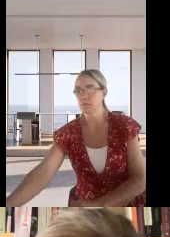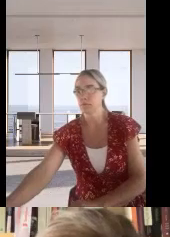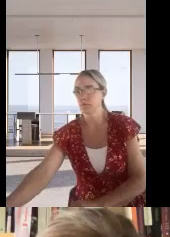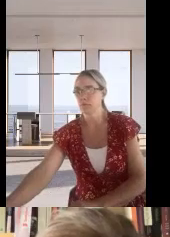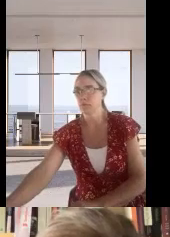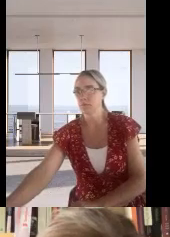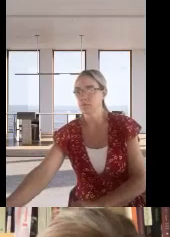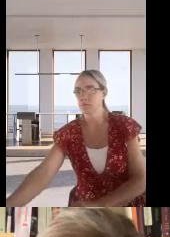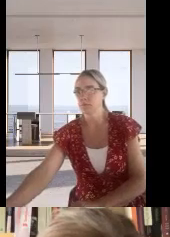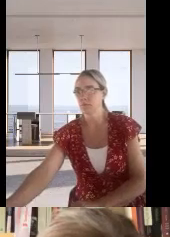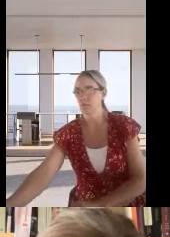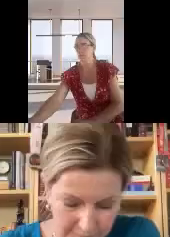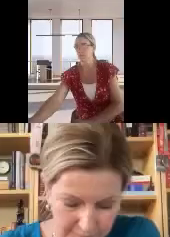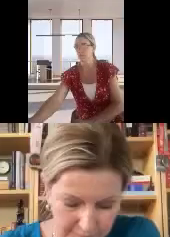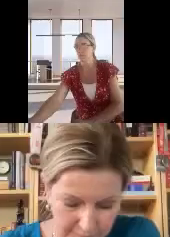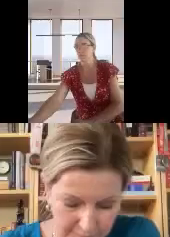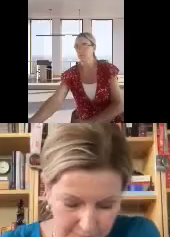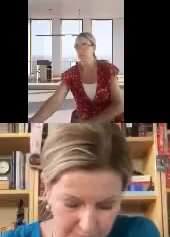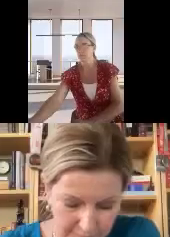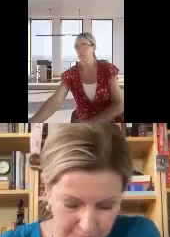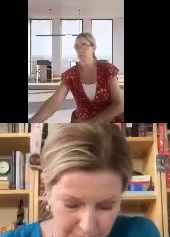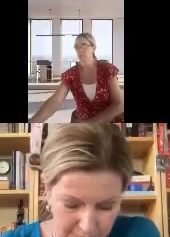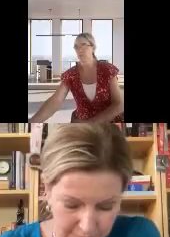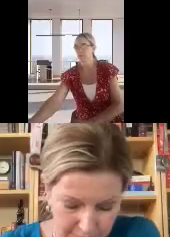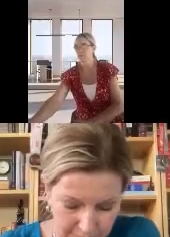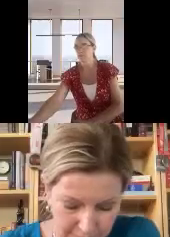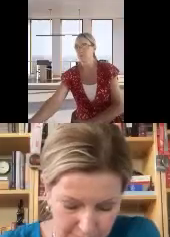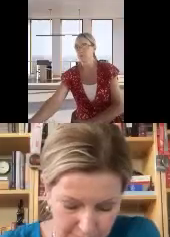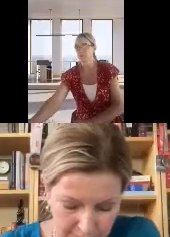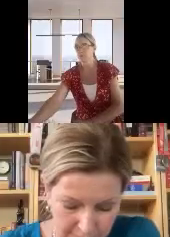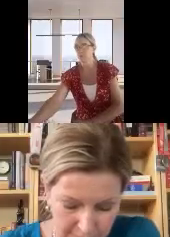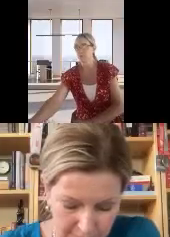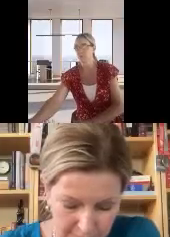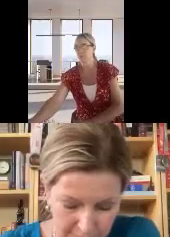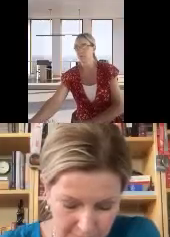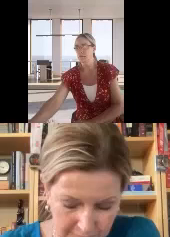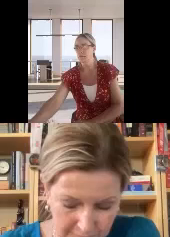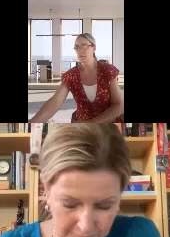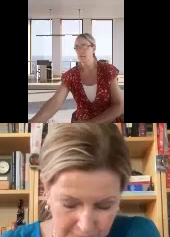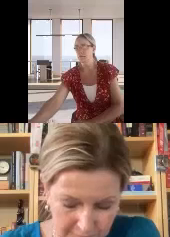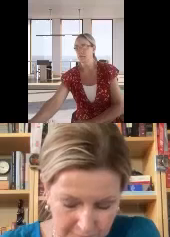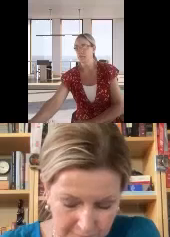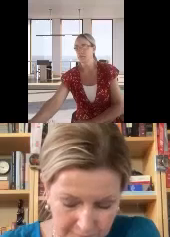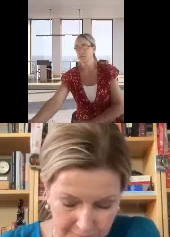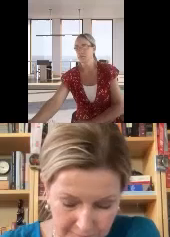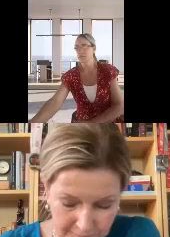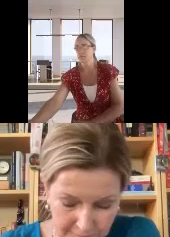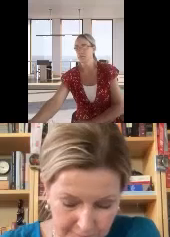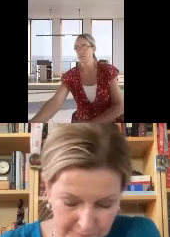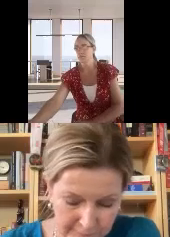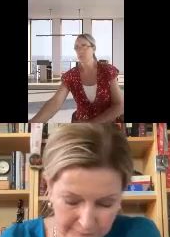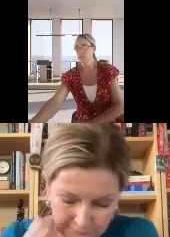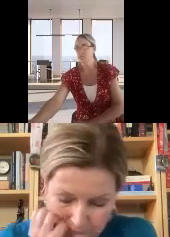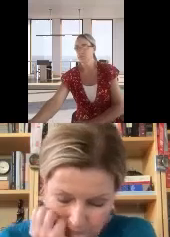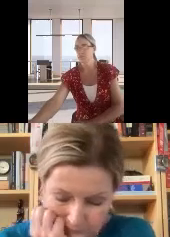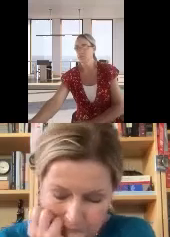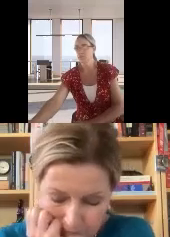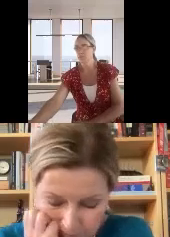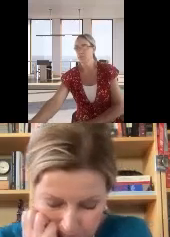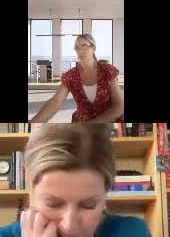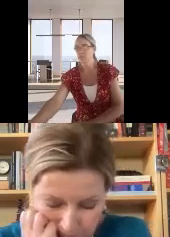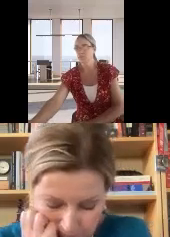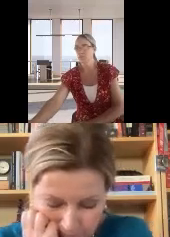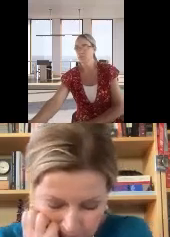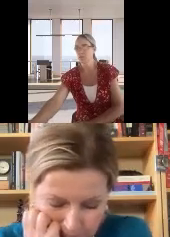is where it is specifically related to a business. We'll do that. Right. Other cases, the board has an option.